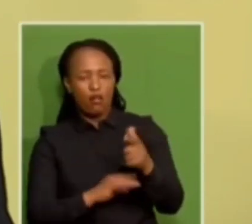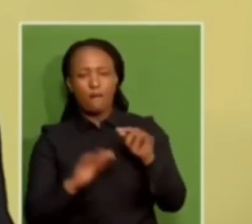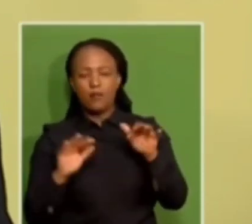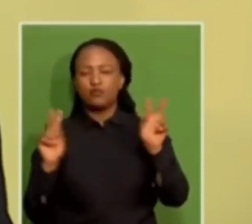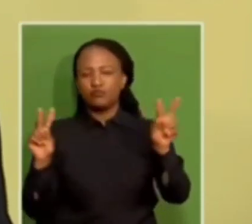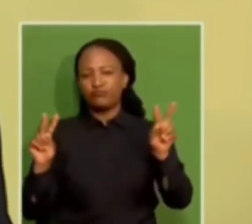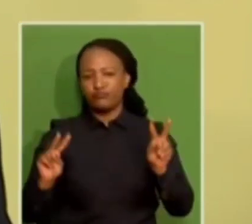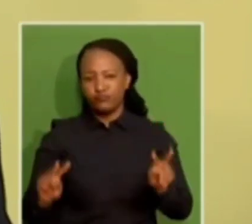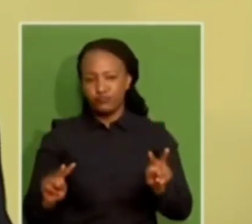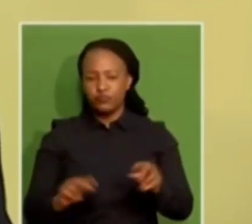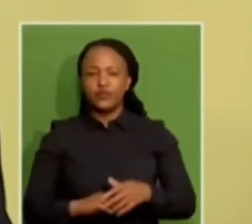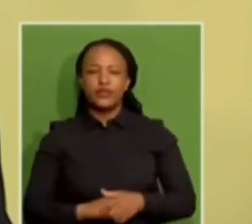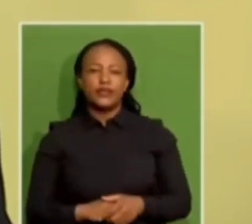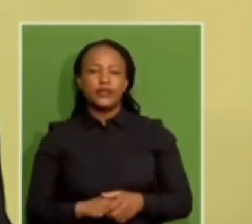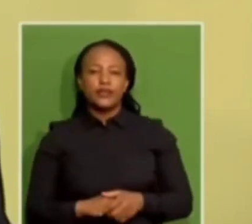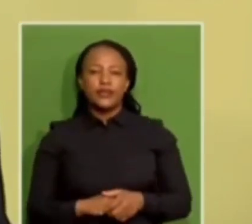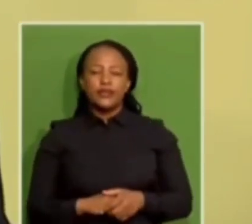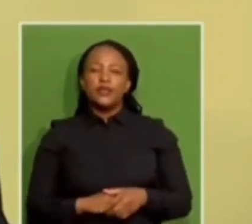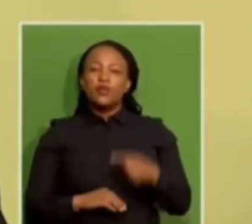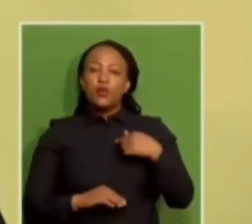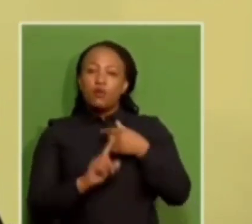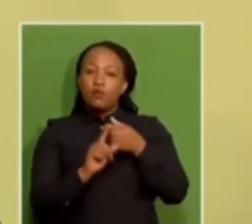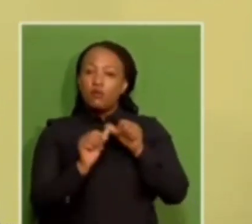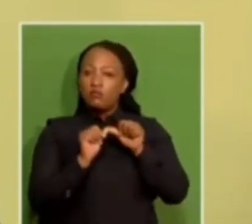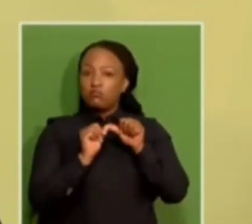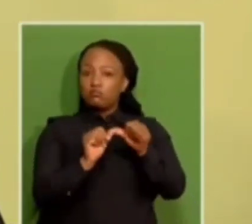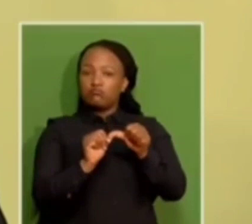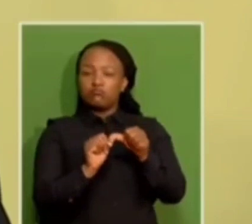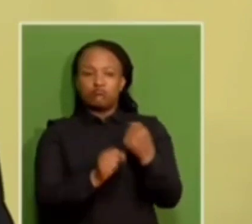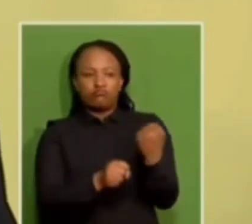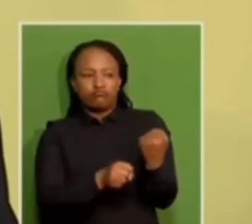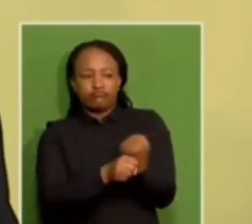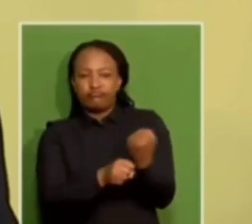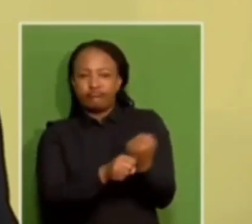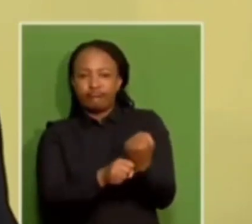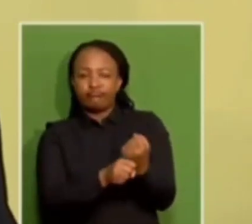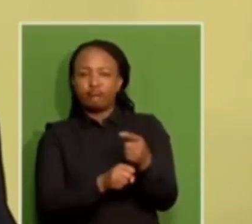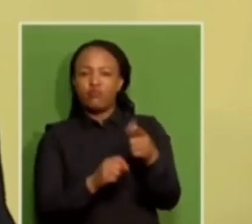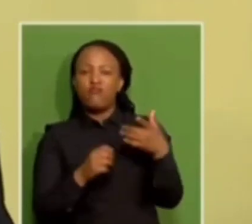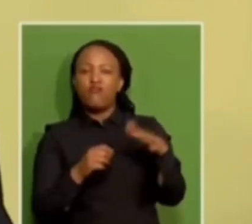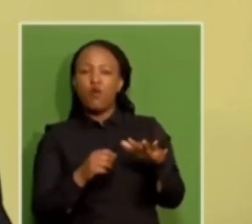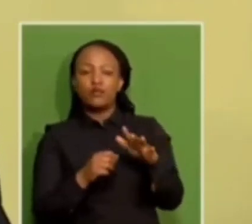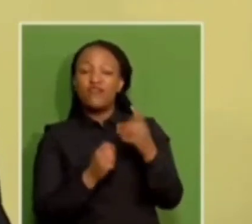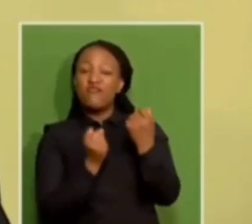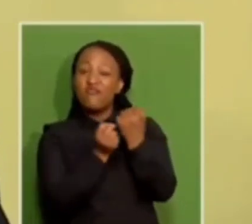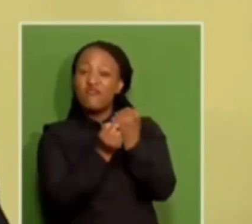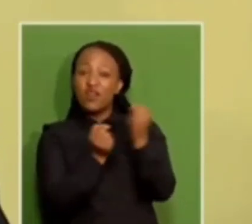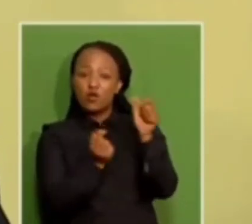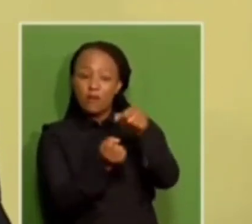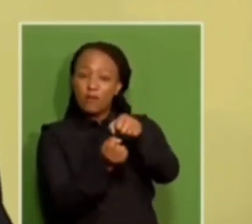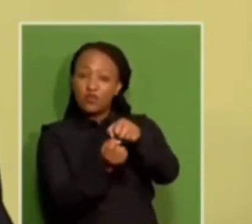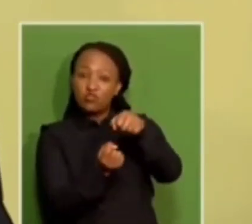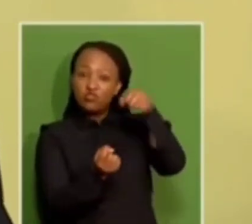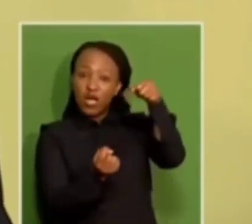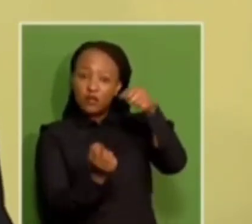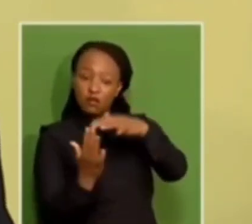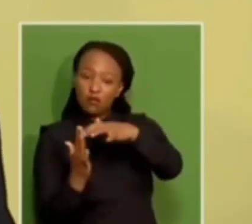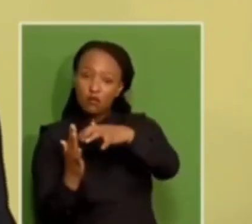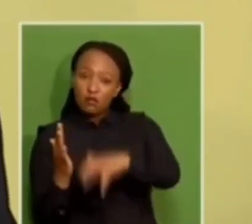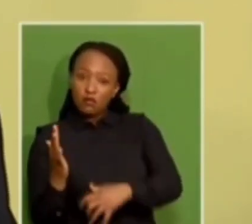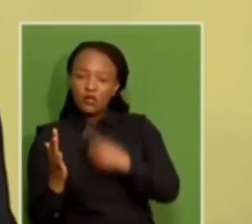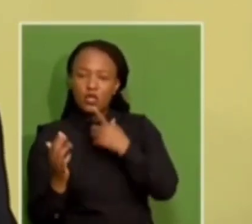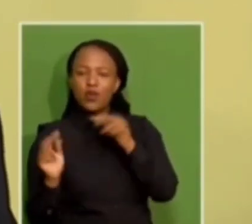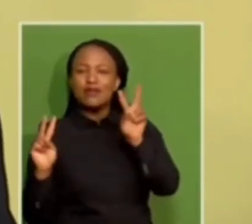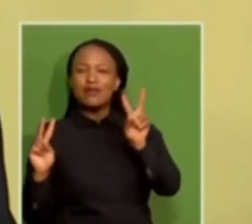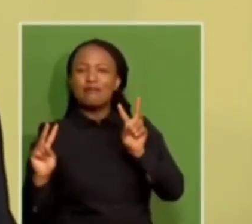for all of humanity we will continue our efforts to give effect to the core of the freedom Charter